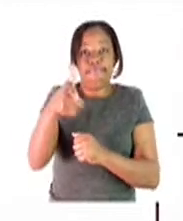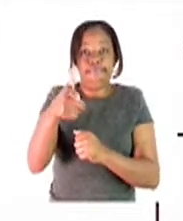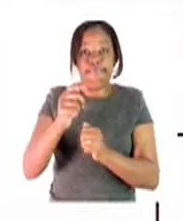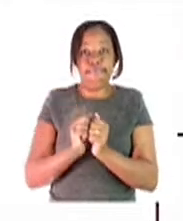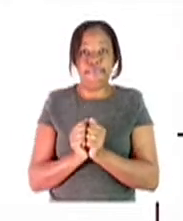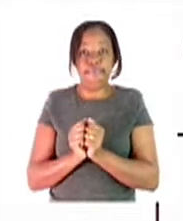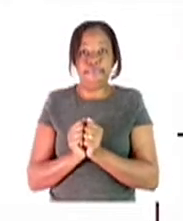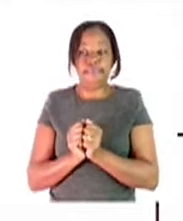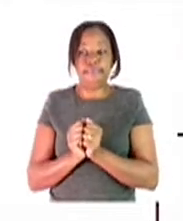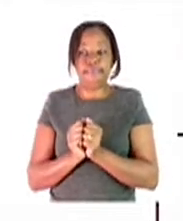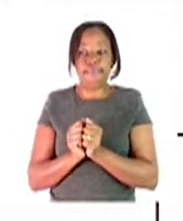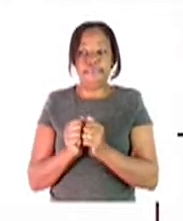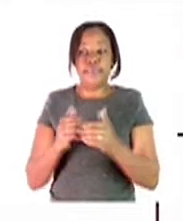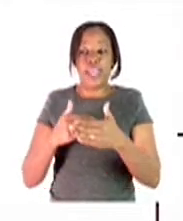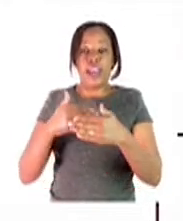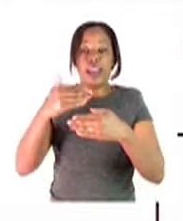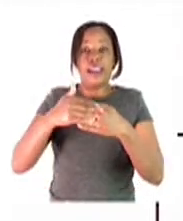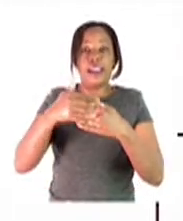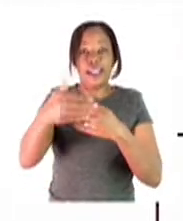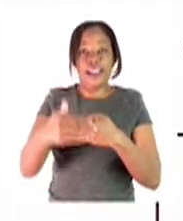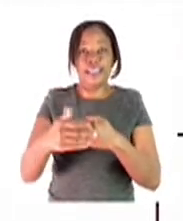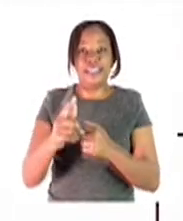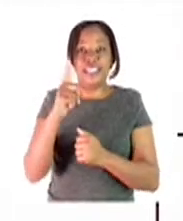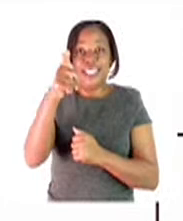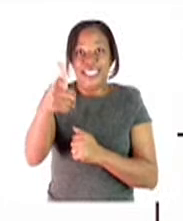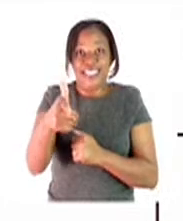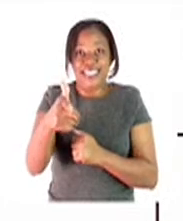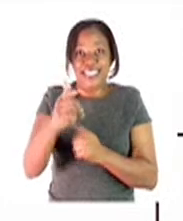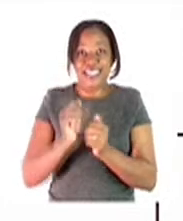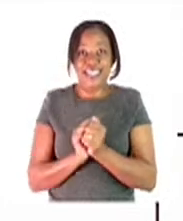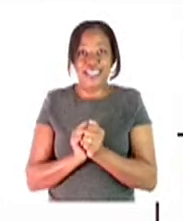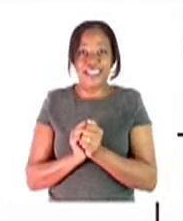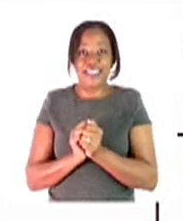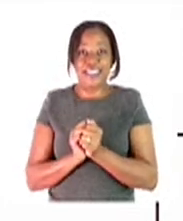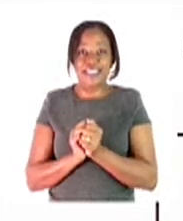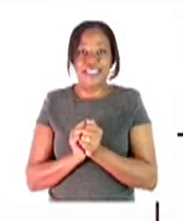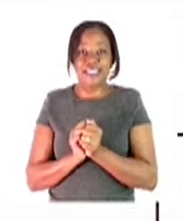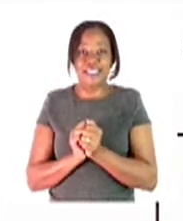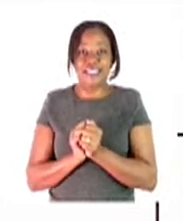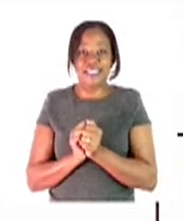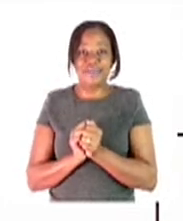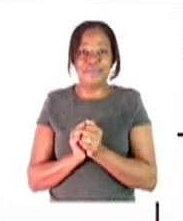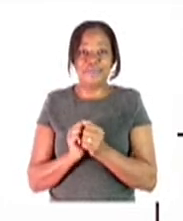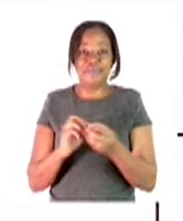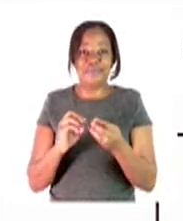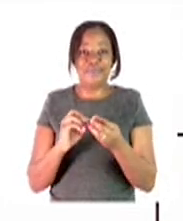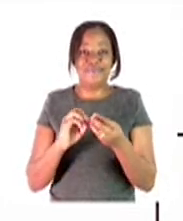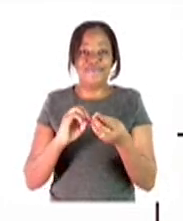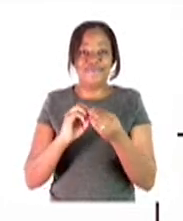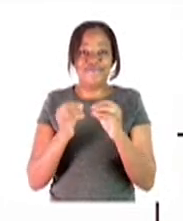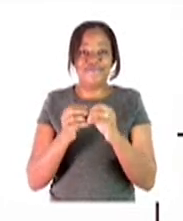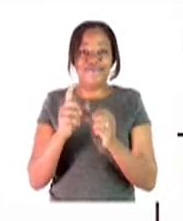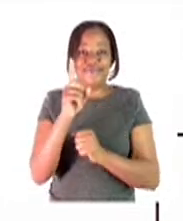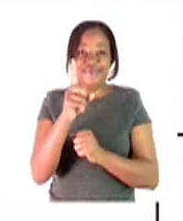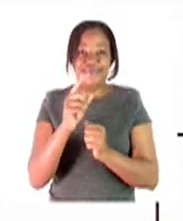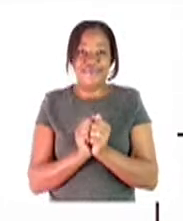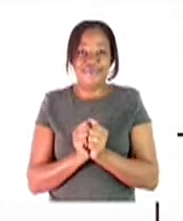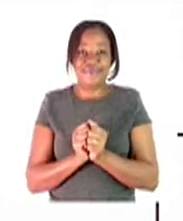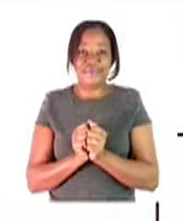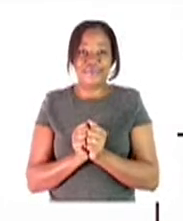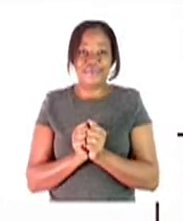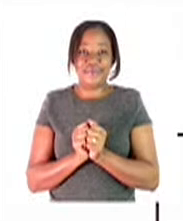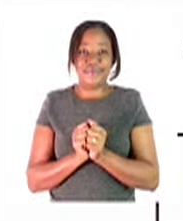use in these sentences. Let's look at number 1, sentence number 1. Let's go to the